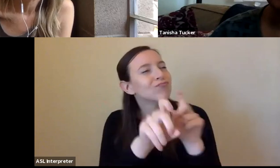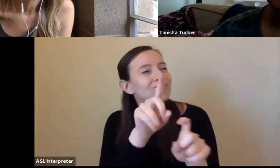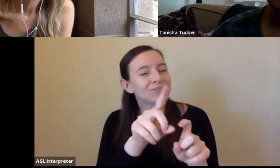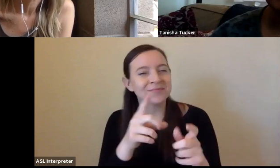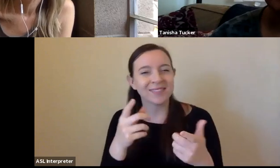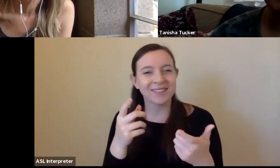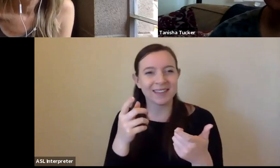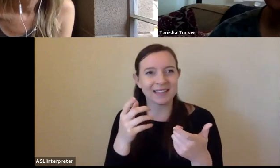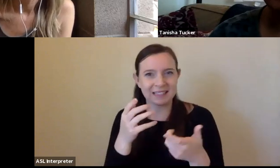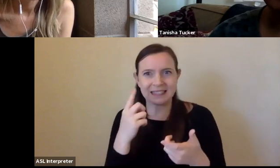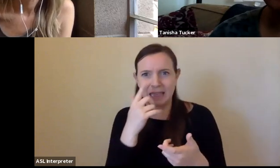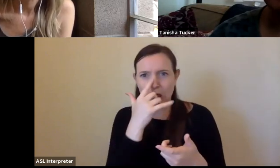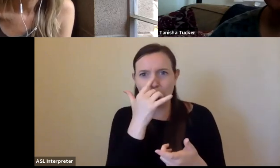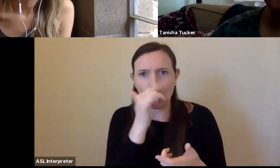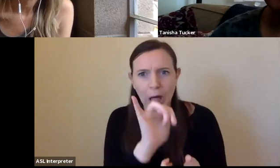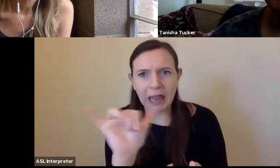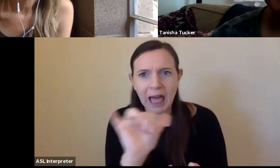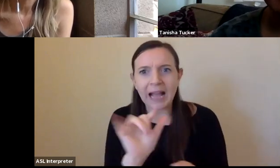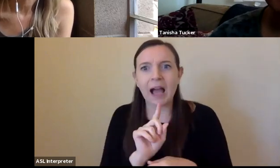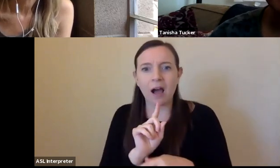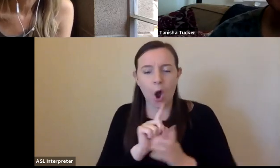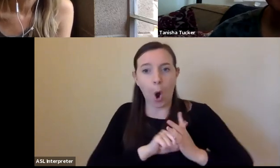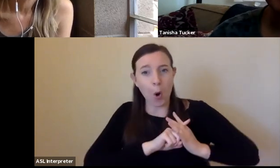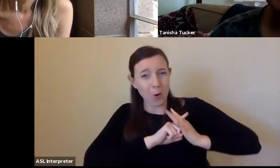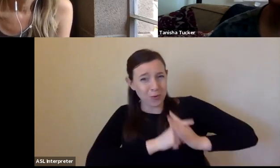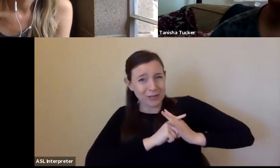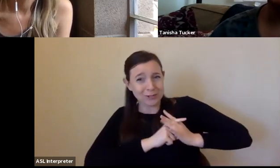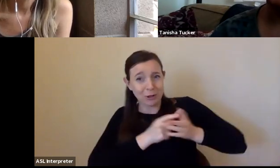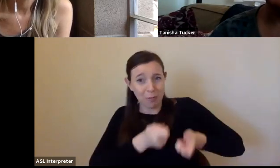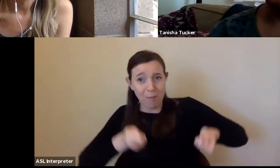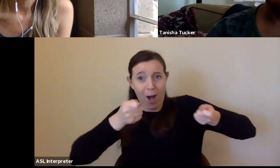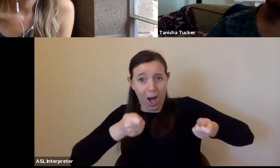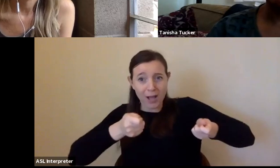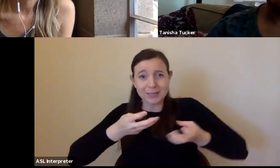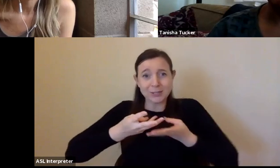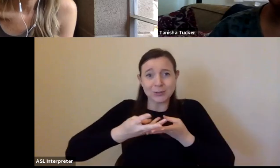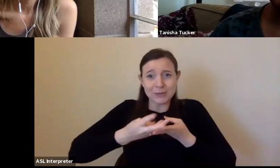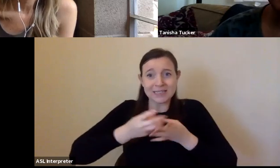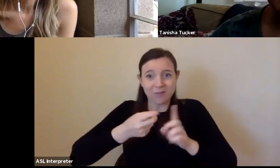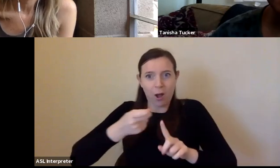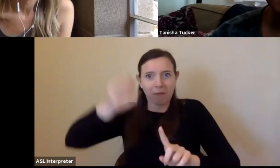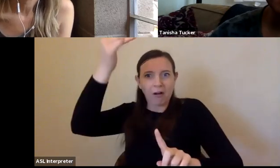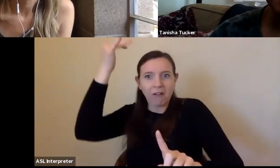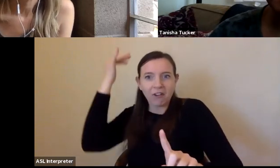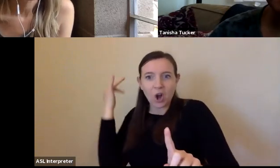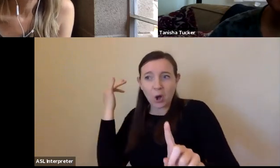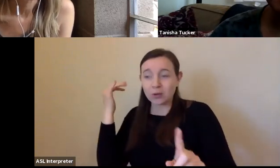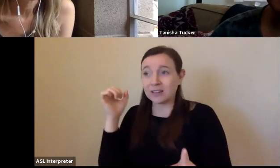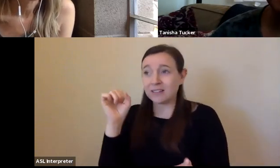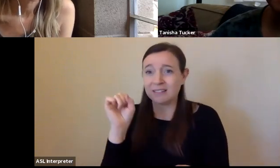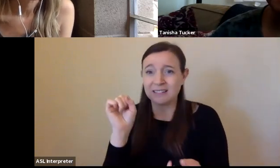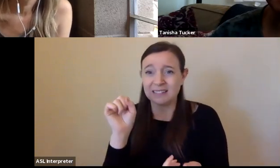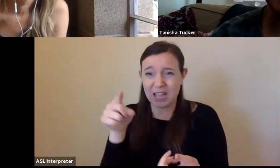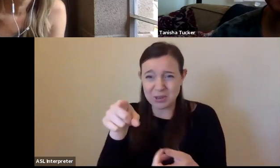some of the original pots and pans and screens, and you know, we had to laugh about it because you said, yeah, well, they all work, so why would